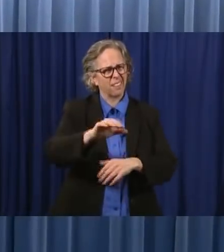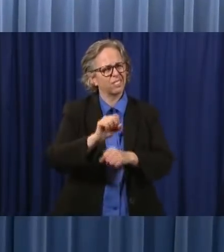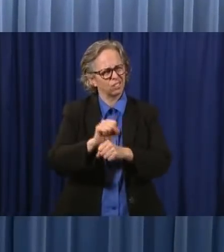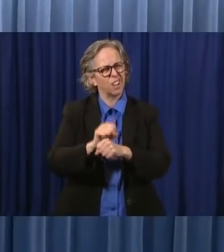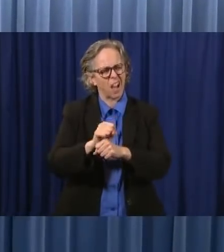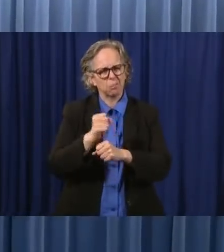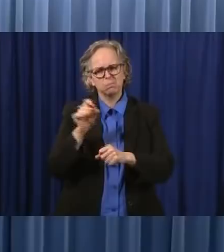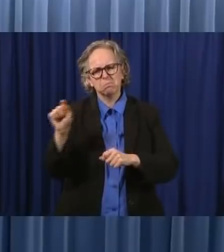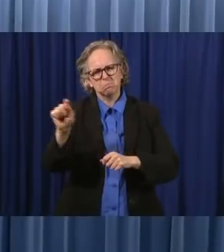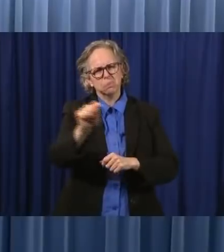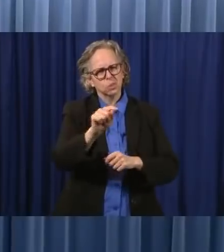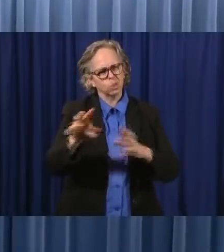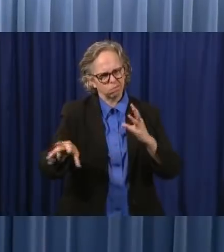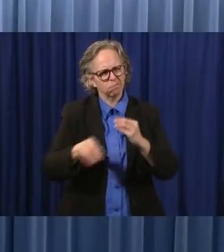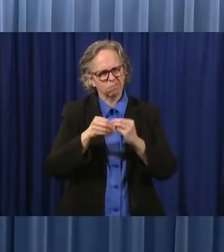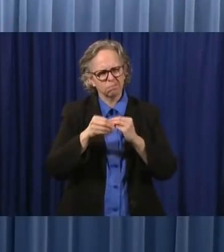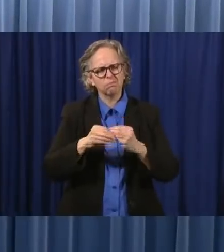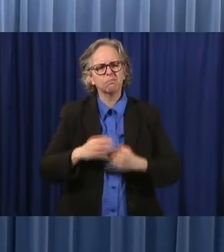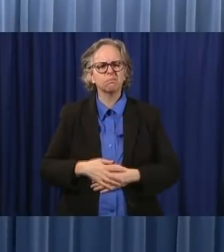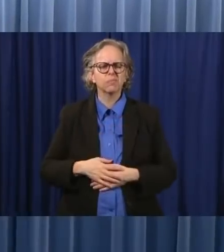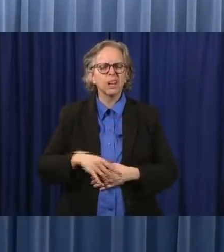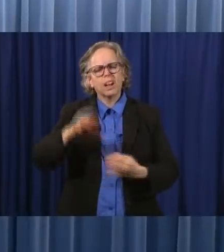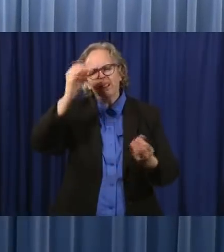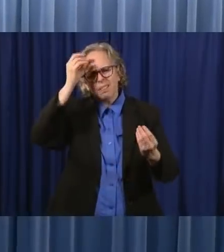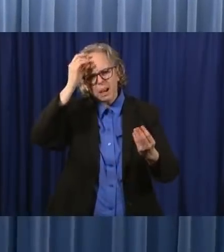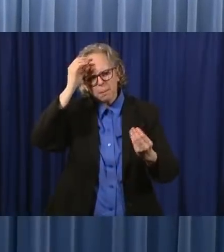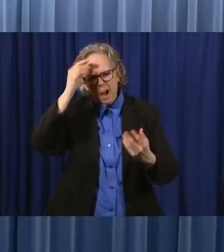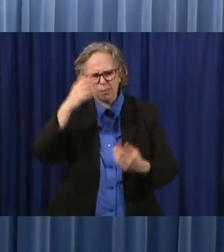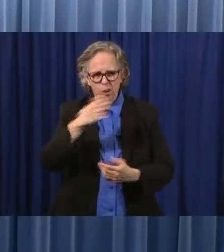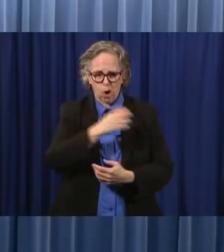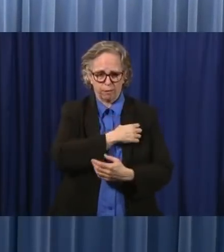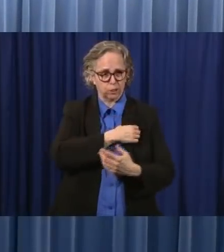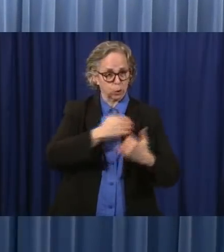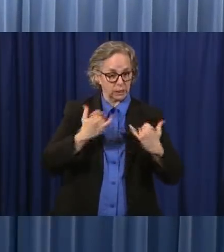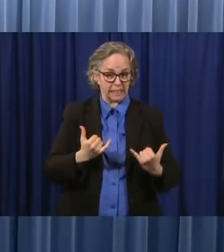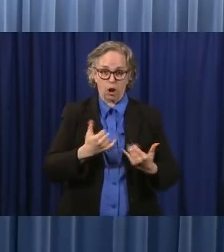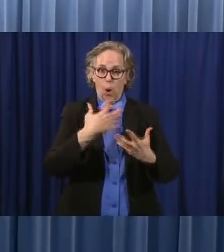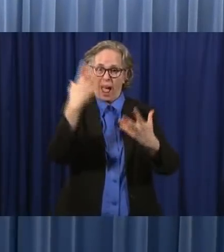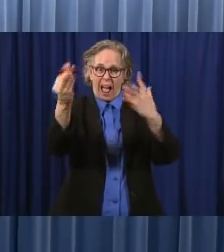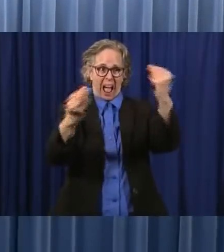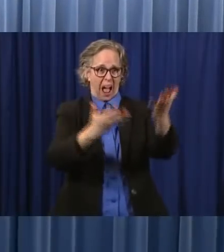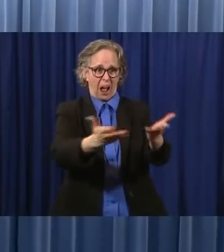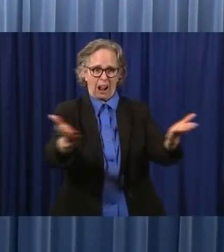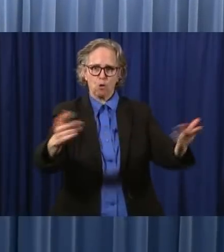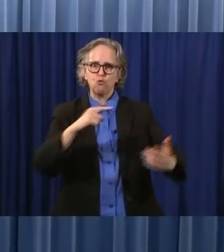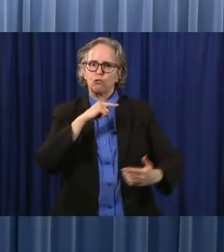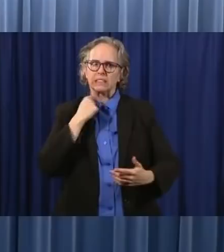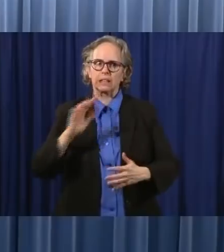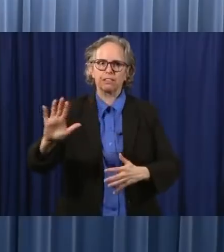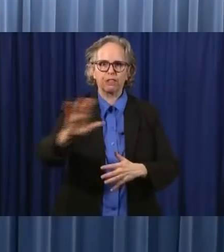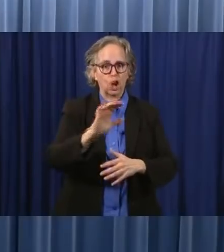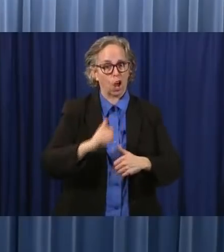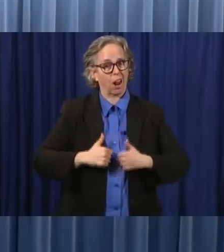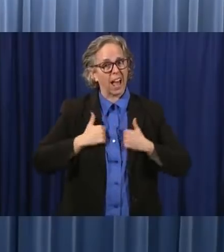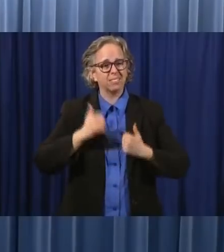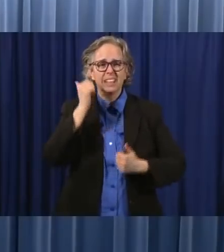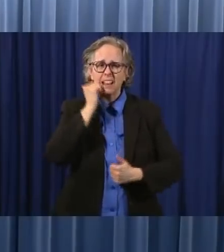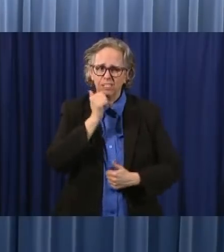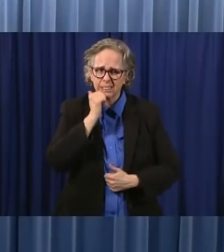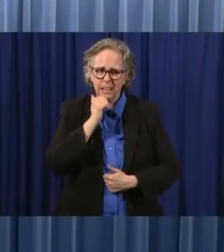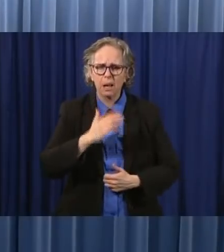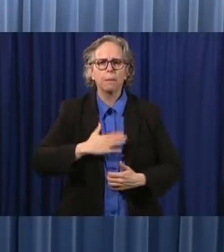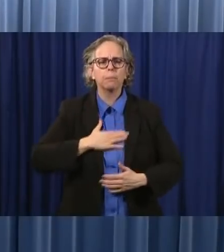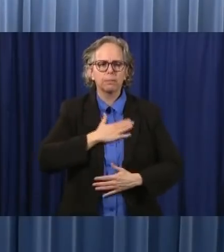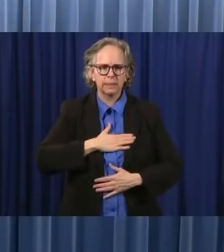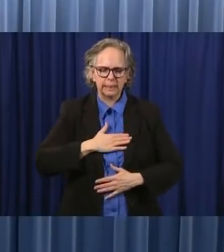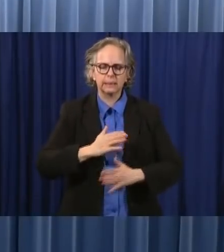think about our officers who are out there every single day risking their lives. If you join me for a moment of